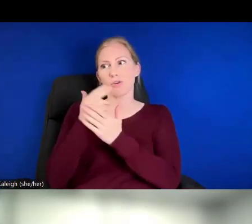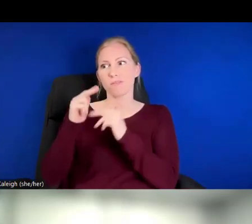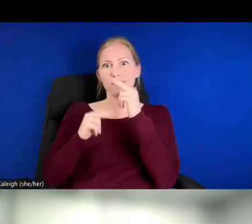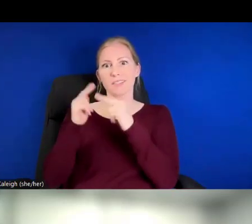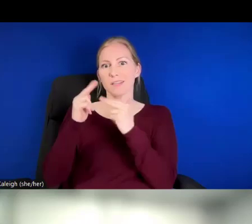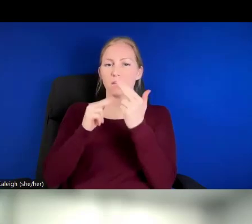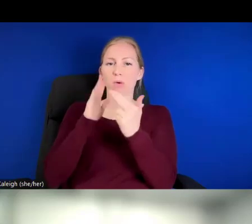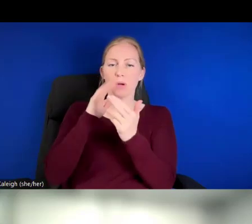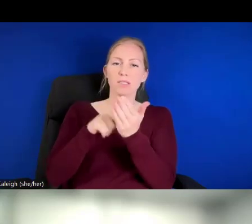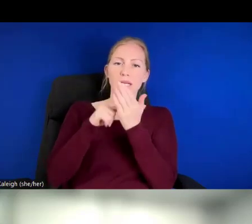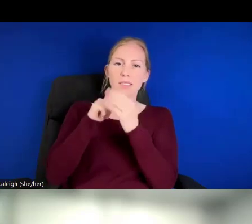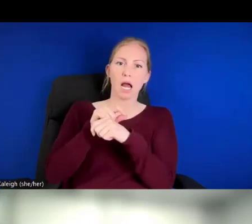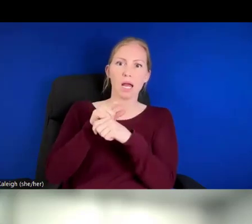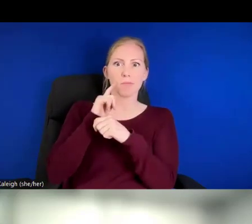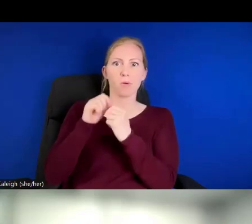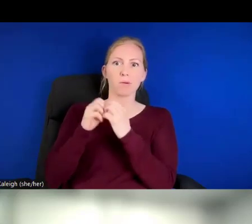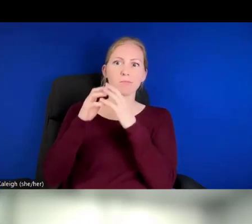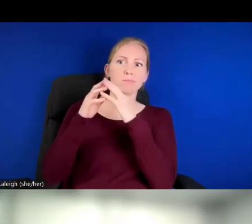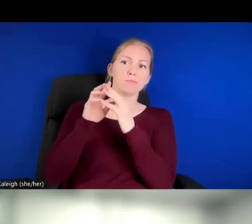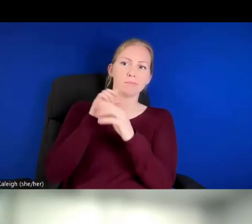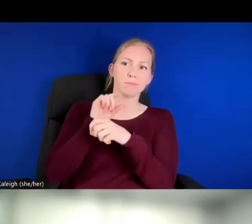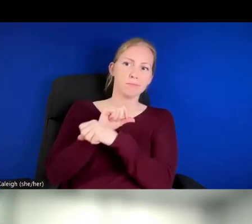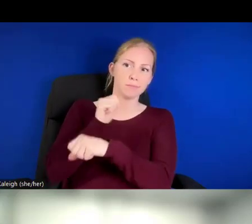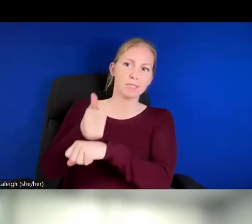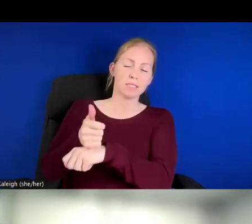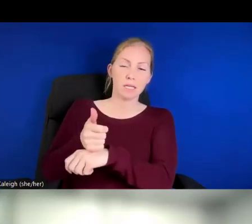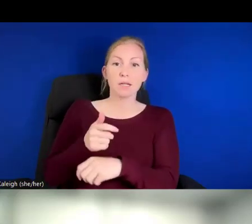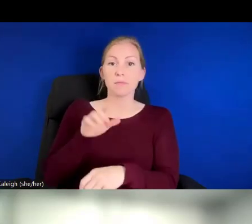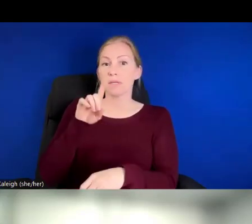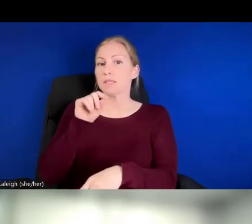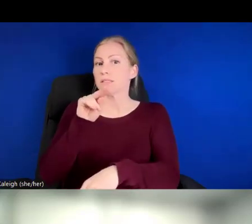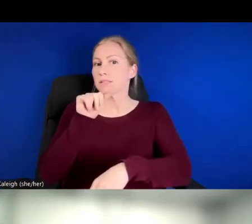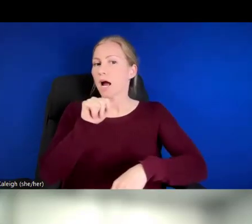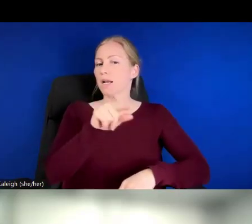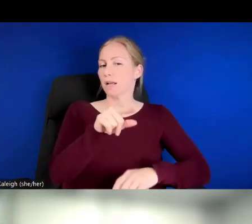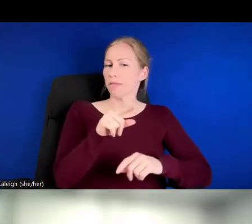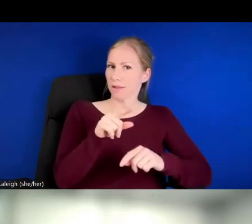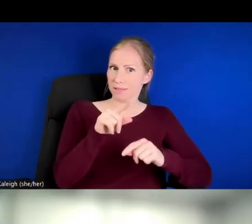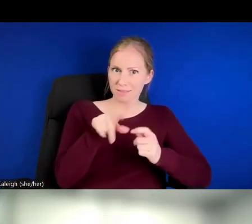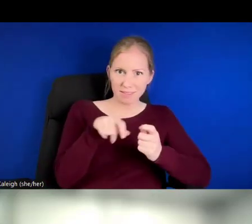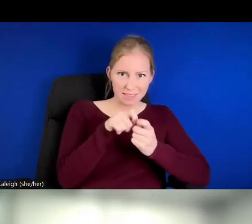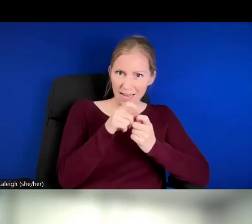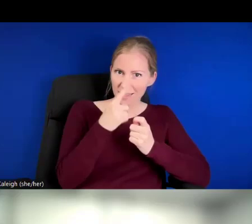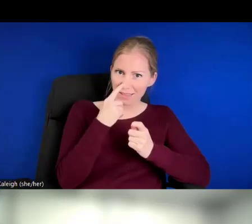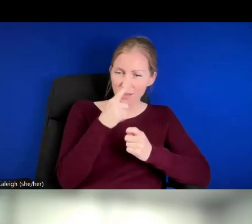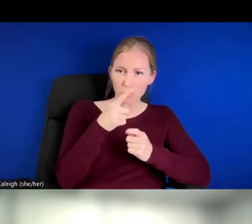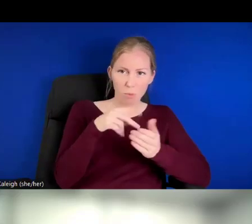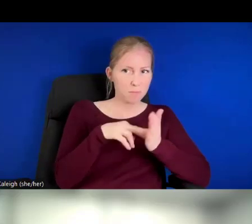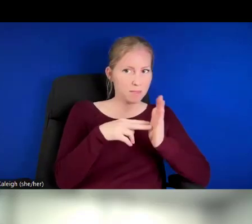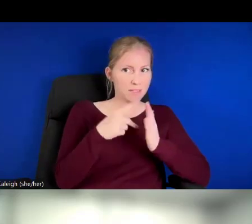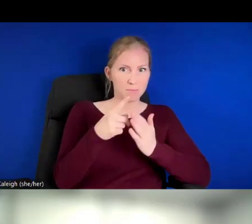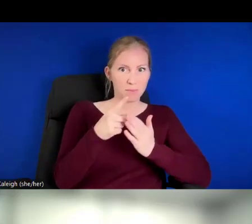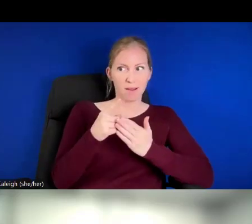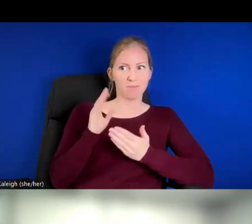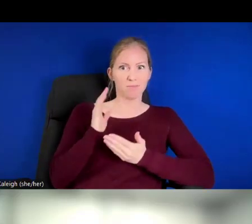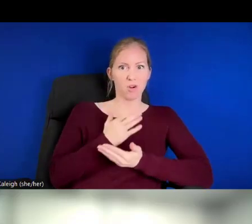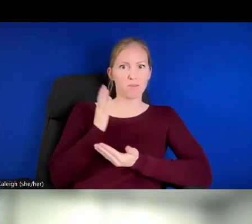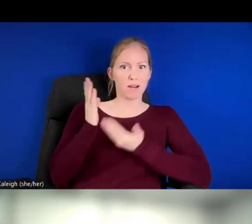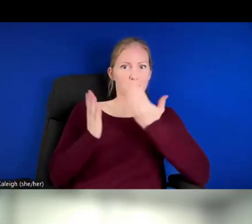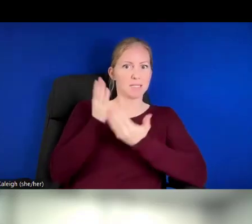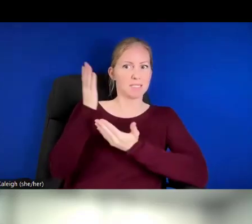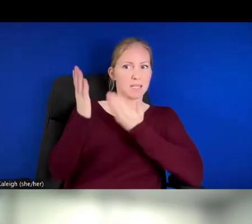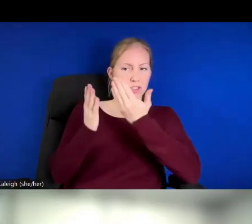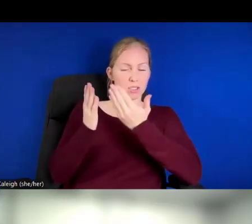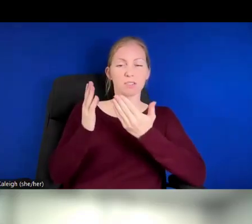fruition? Donna, that is exactly what we mean by our recommendations. We feel that the transfer